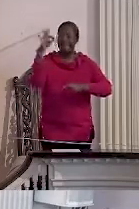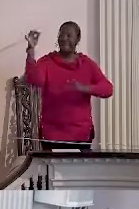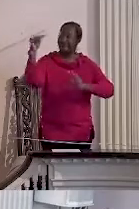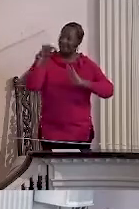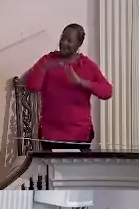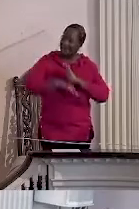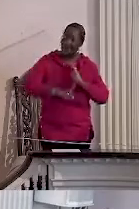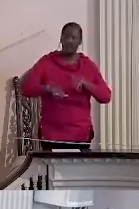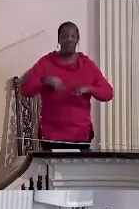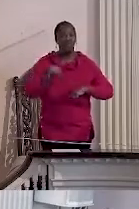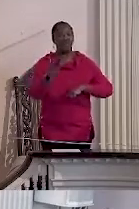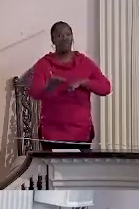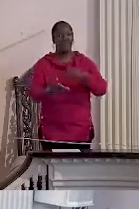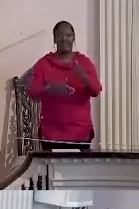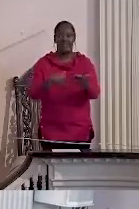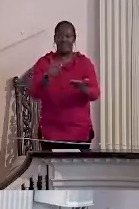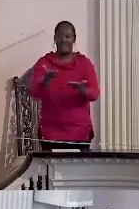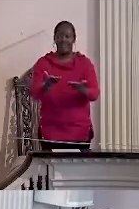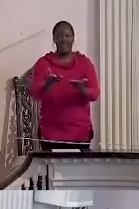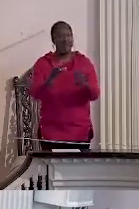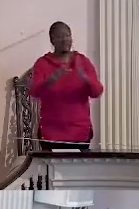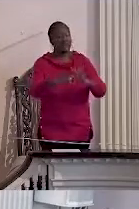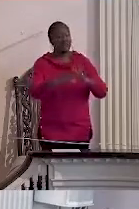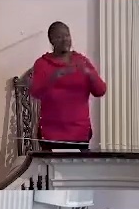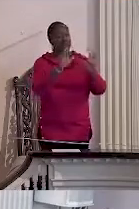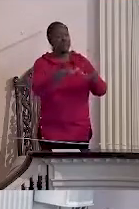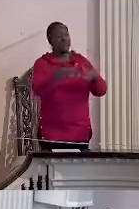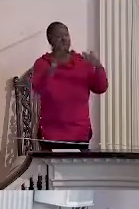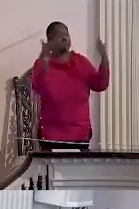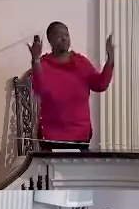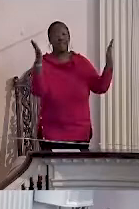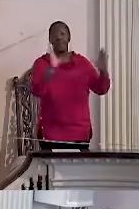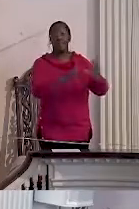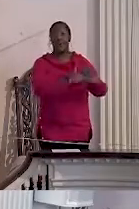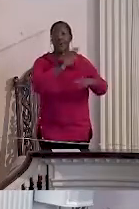we begin with our opening hymn, Welcome Table.